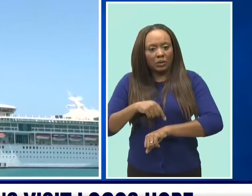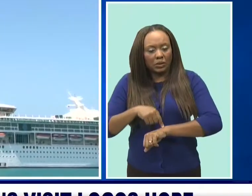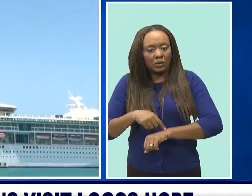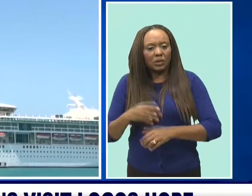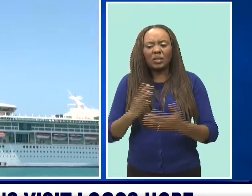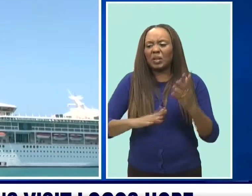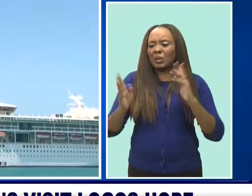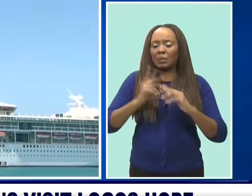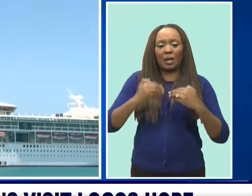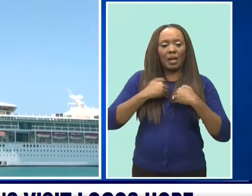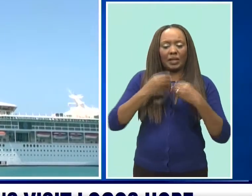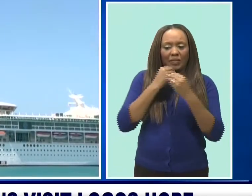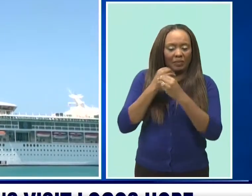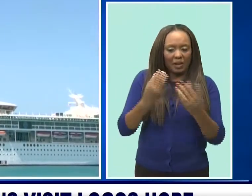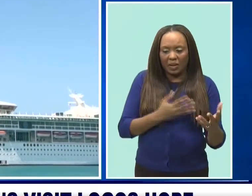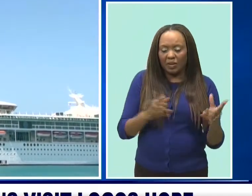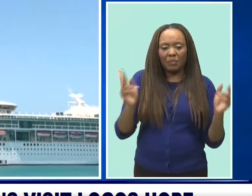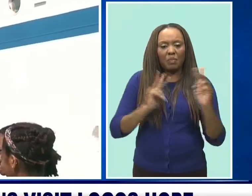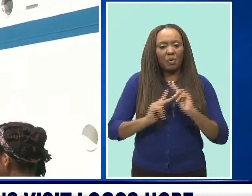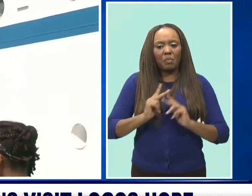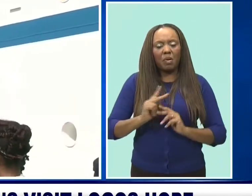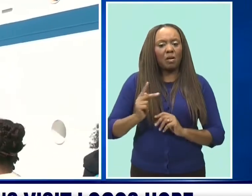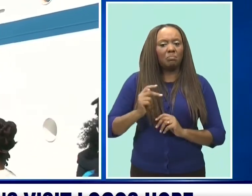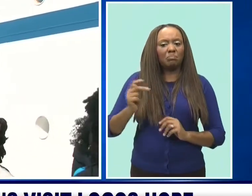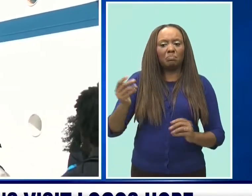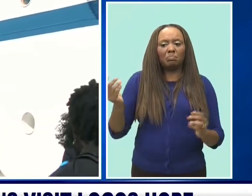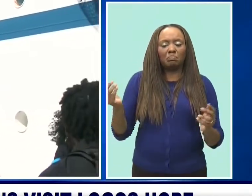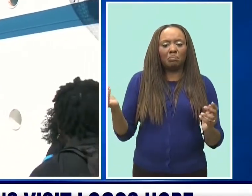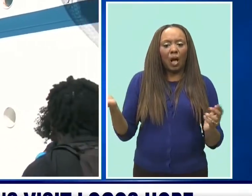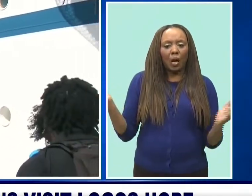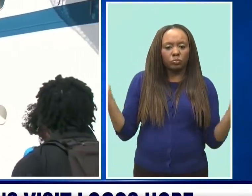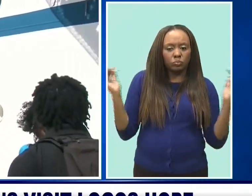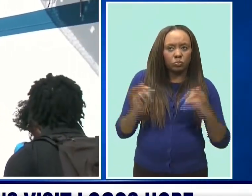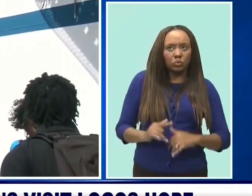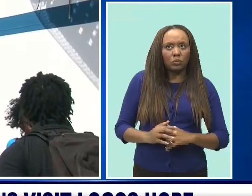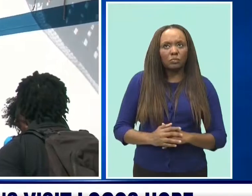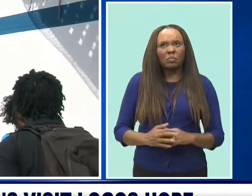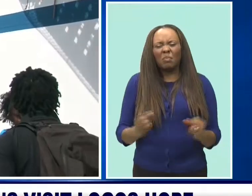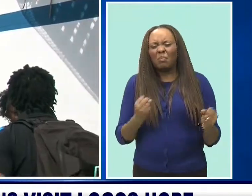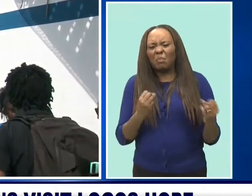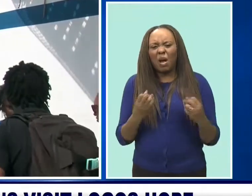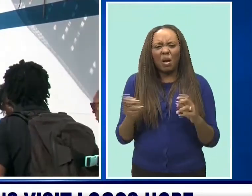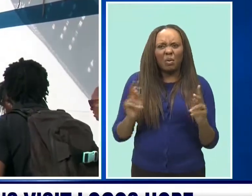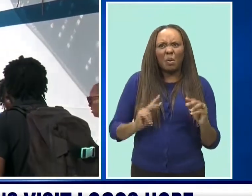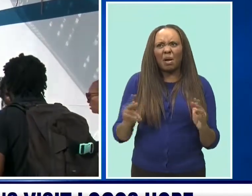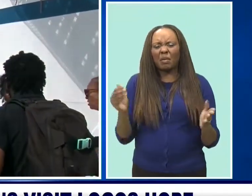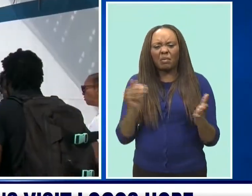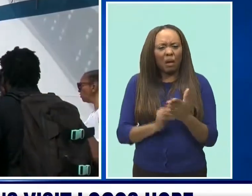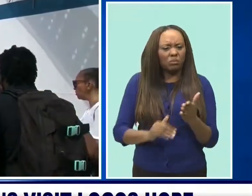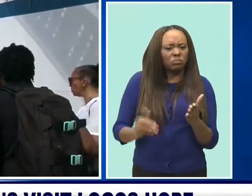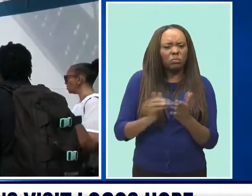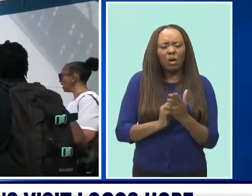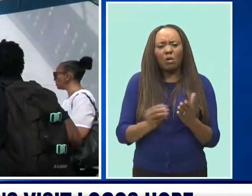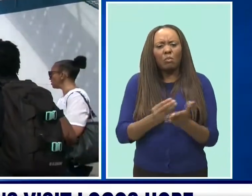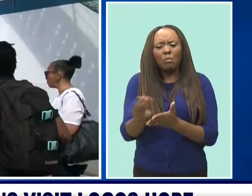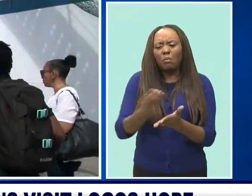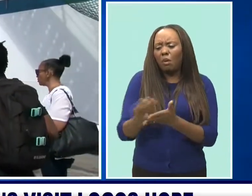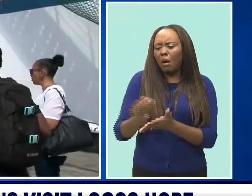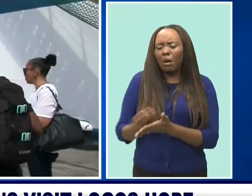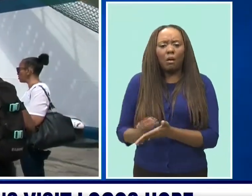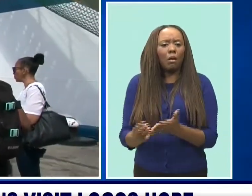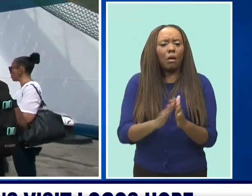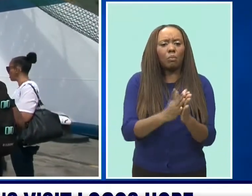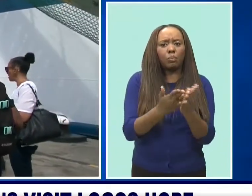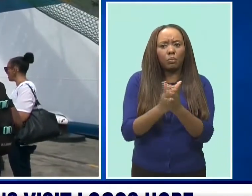this information, so people are coming more and more. For the past week, thousands boarded the vessel and purchased several books.